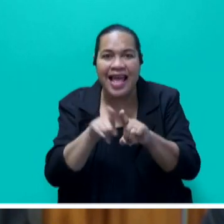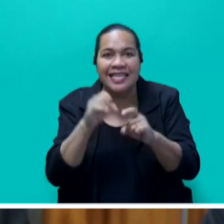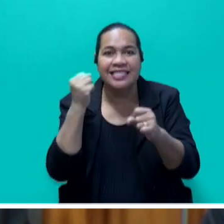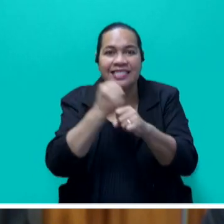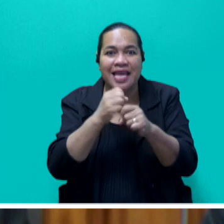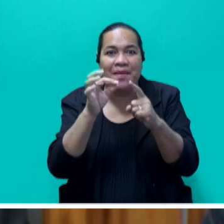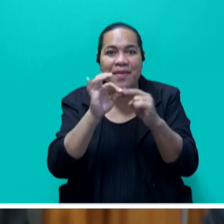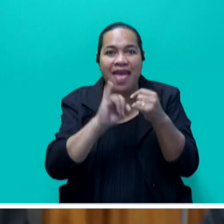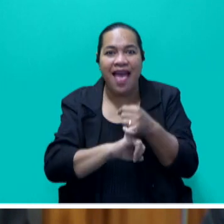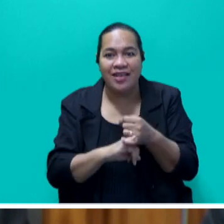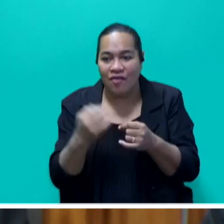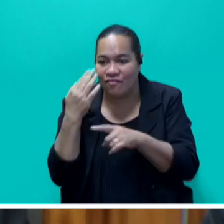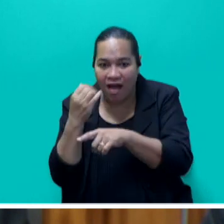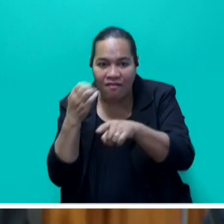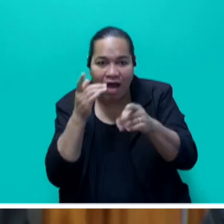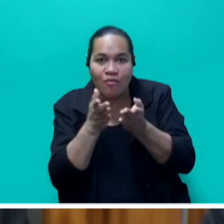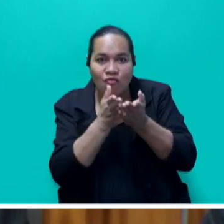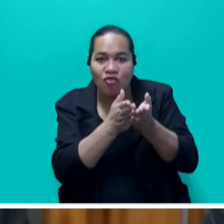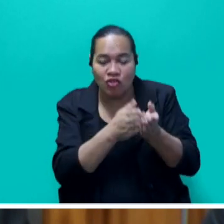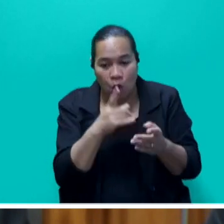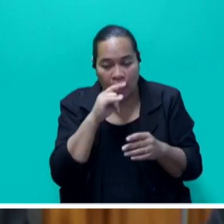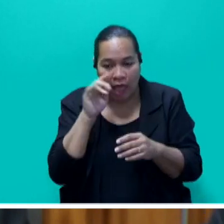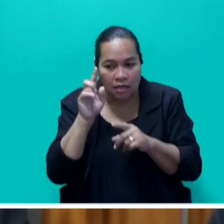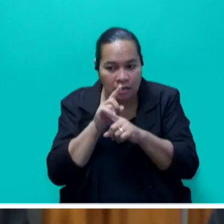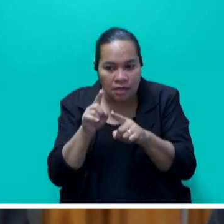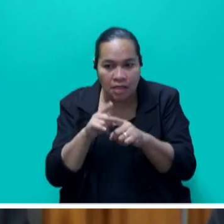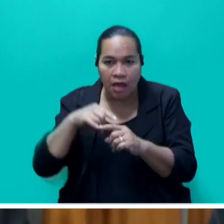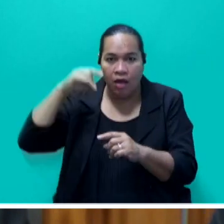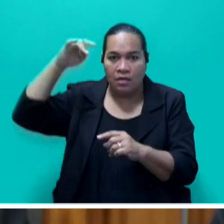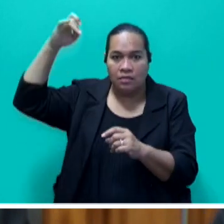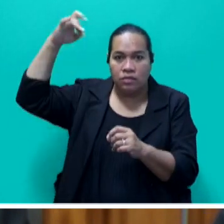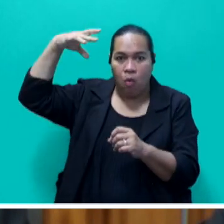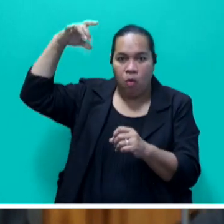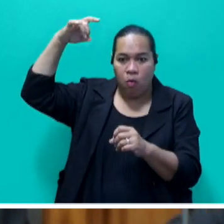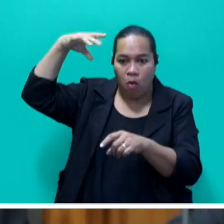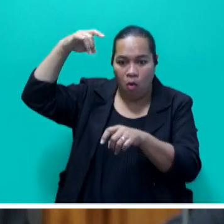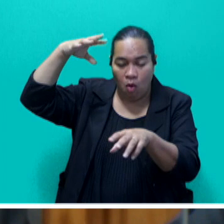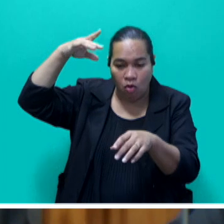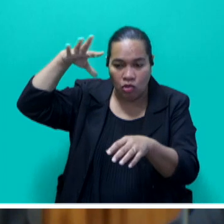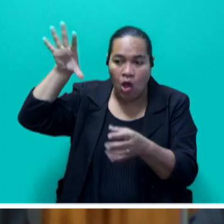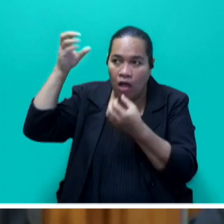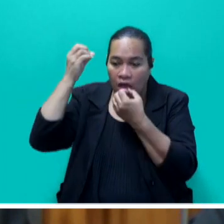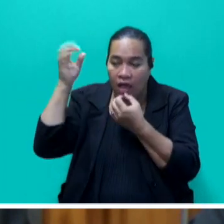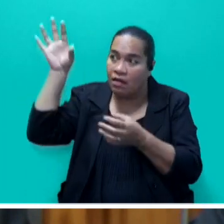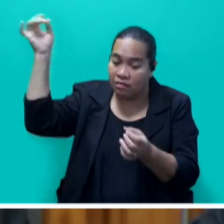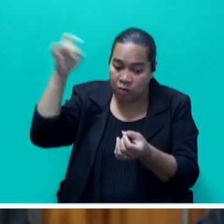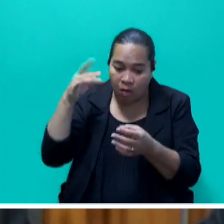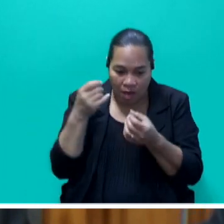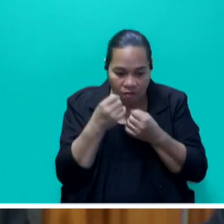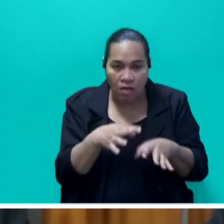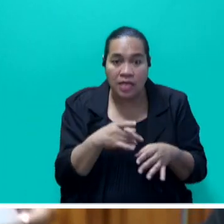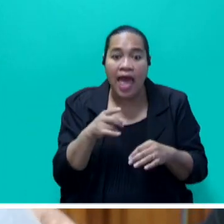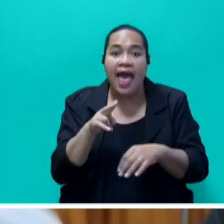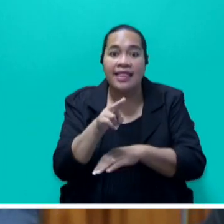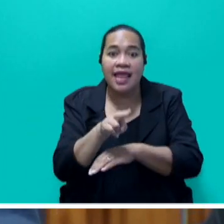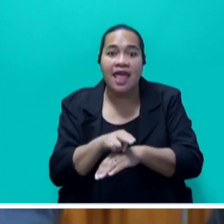similar to GPS, which are able to track using satellite reporting system housed at the Ministry of Fisheries and the Fiji Navy